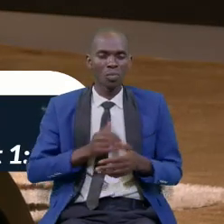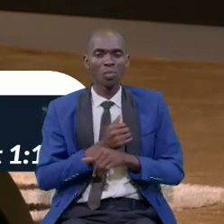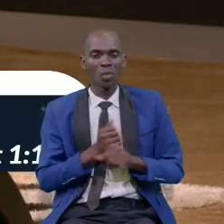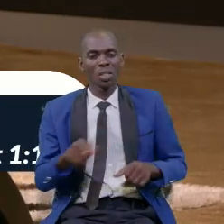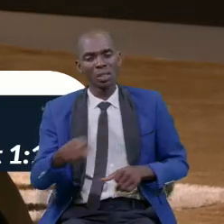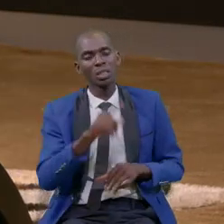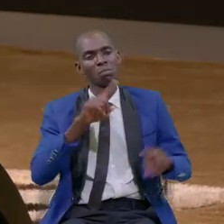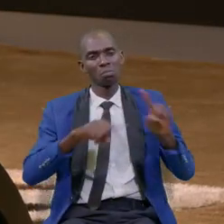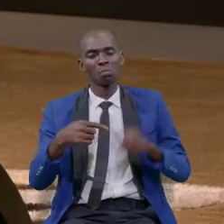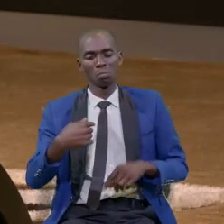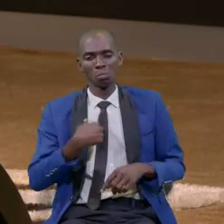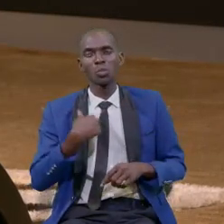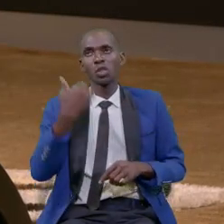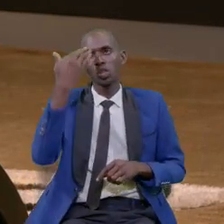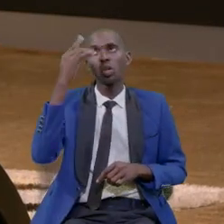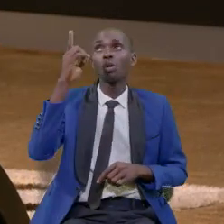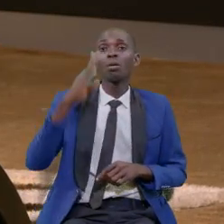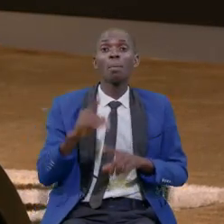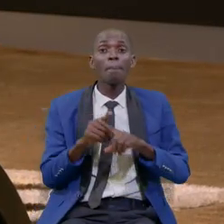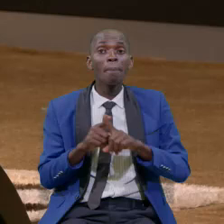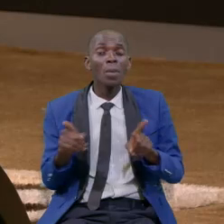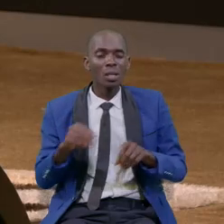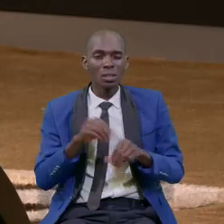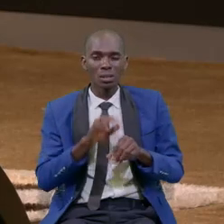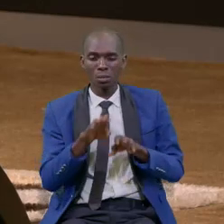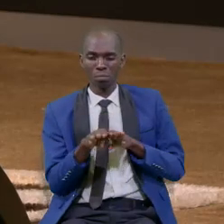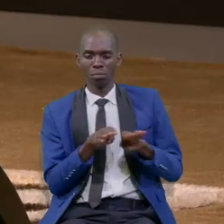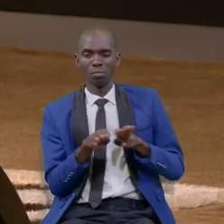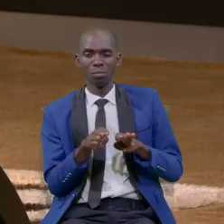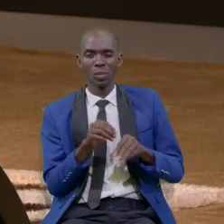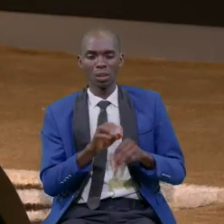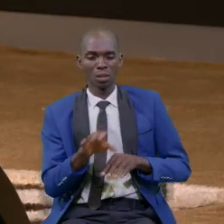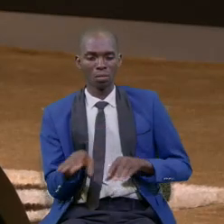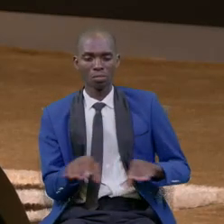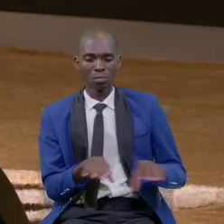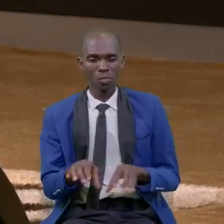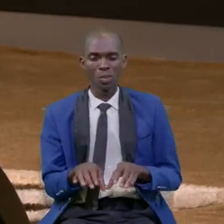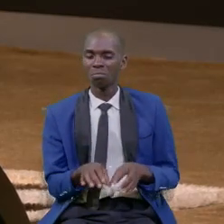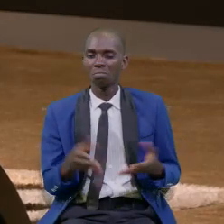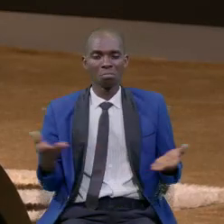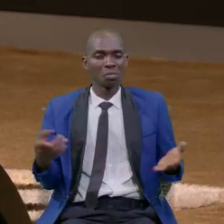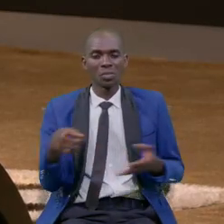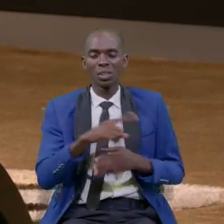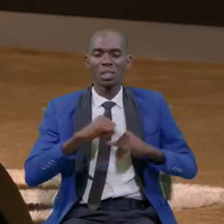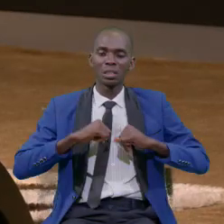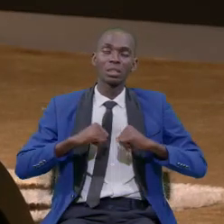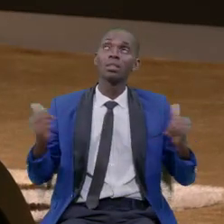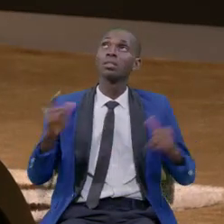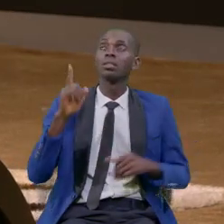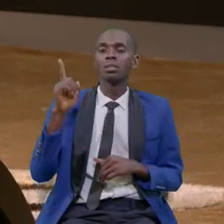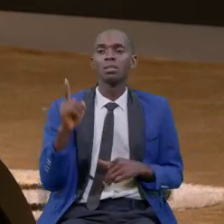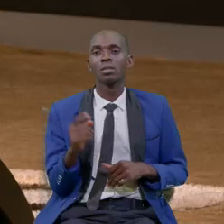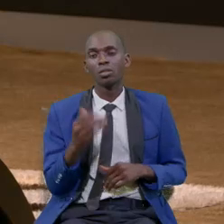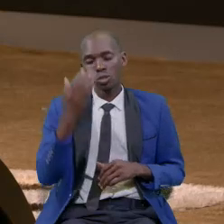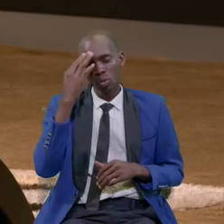God. But in works deny him. Understand this epistle